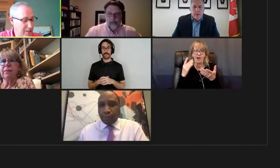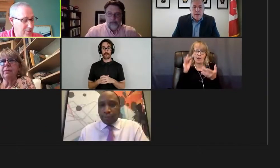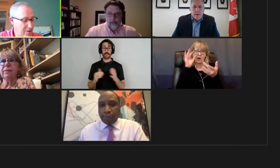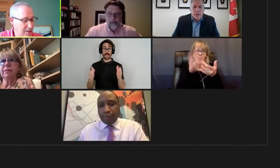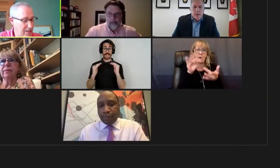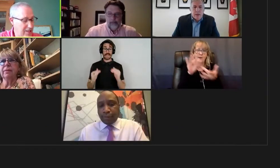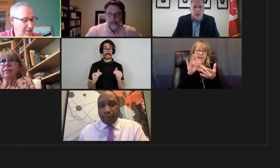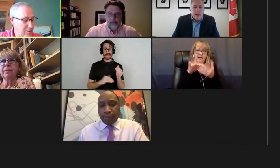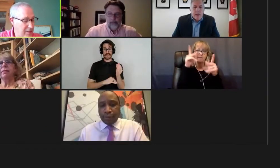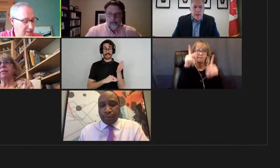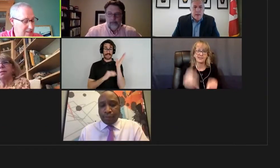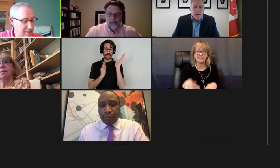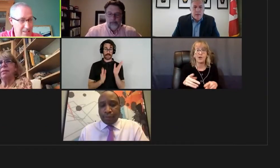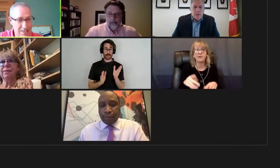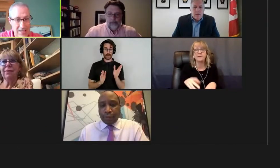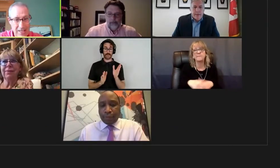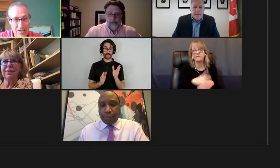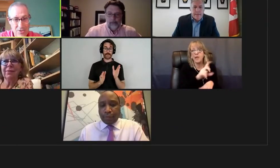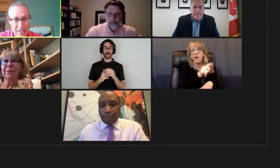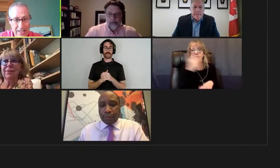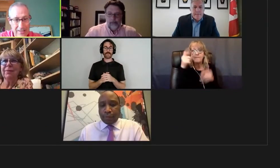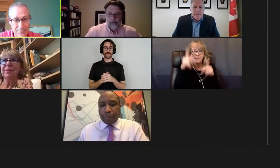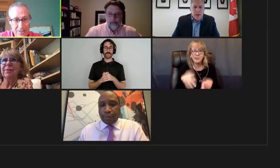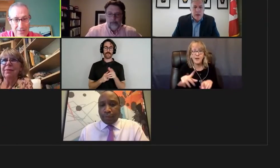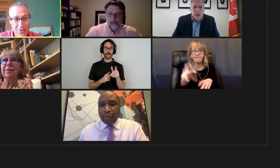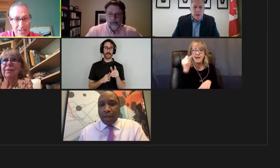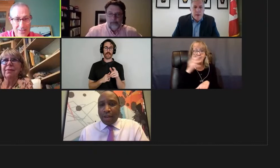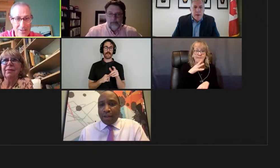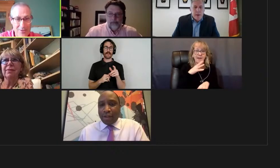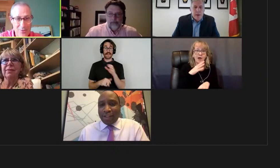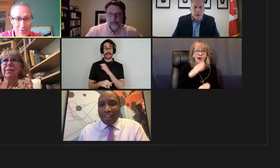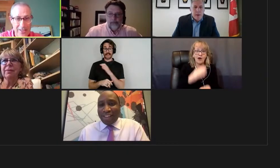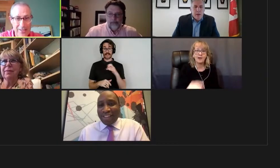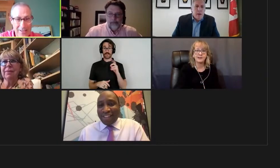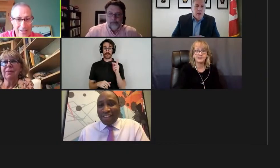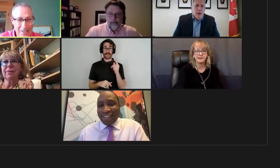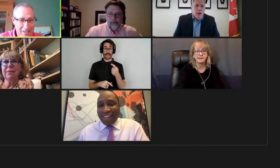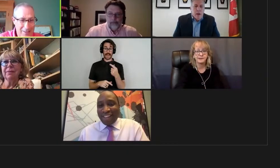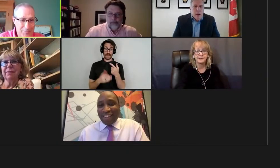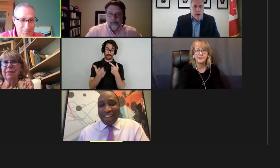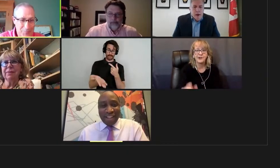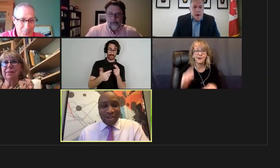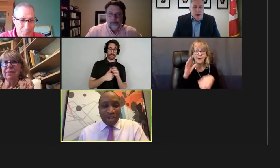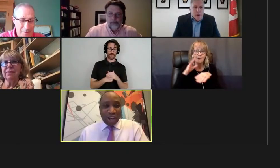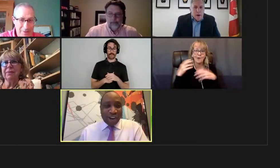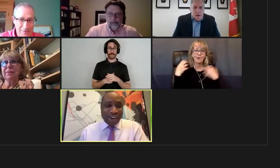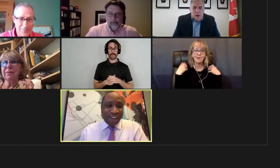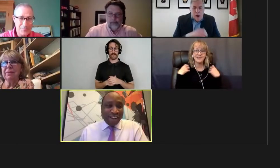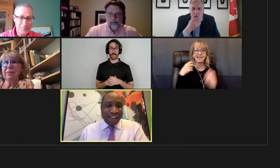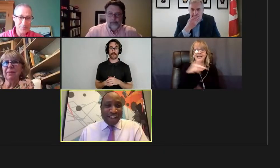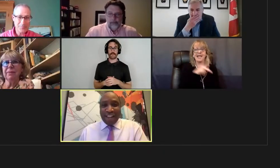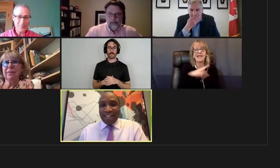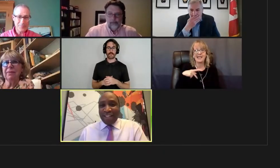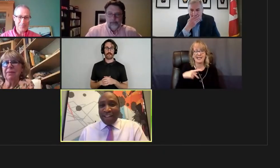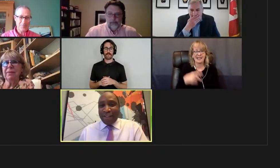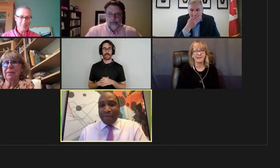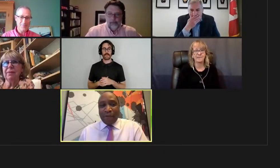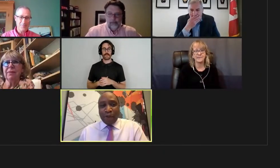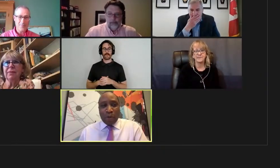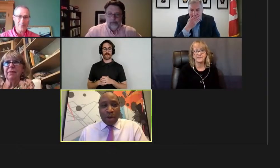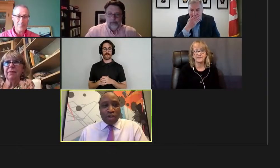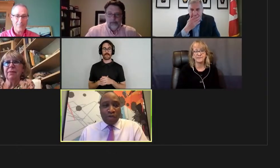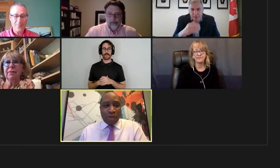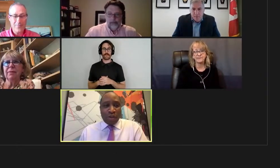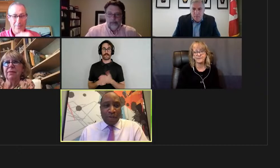Our next speaker is Councillor King, and there he is on the screen. Thank you, Chair. And my